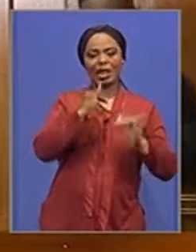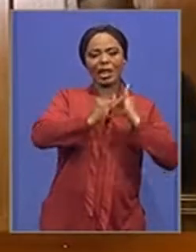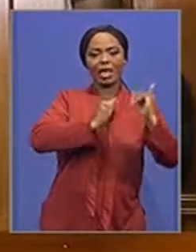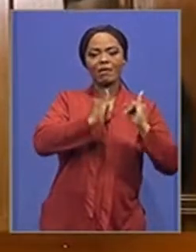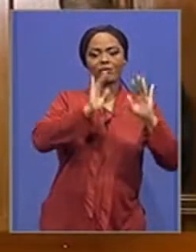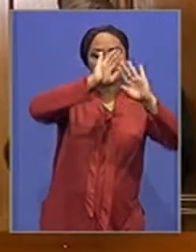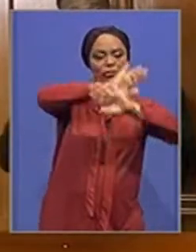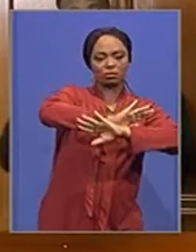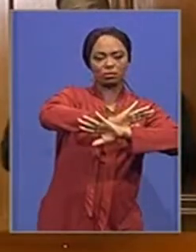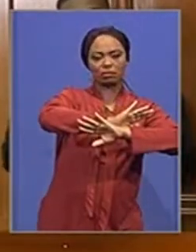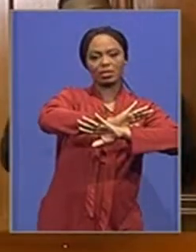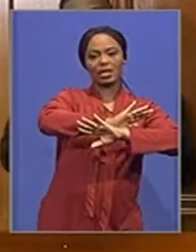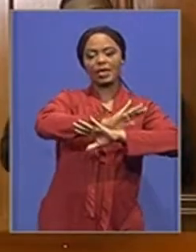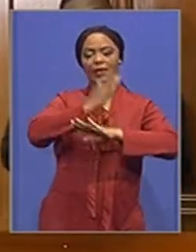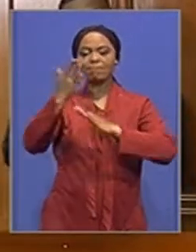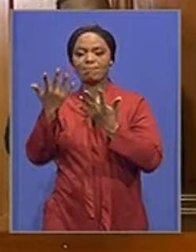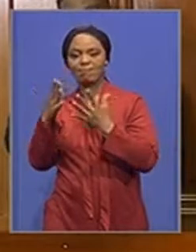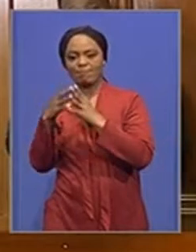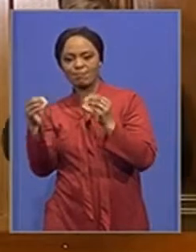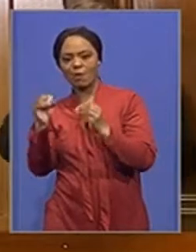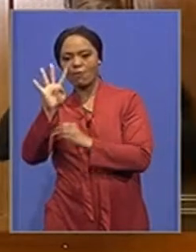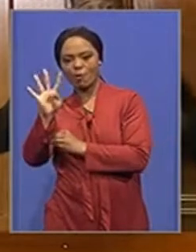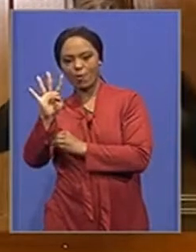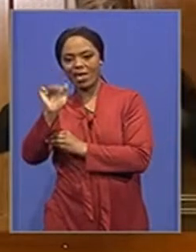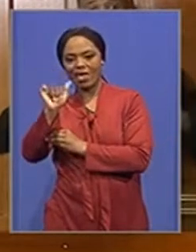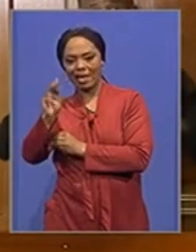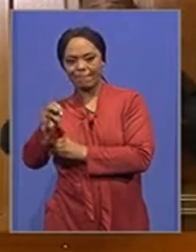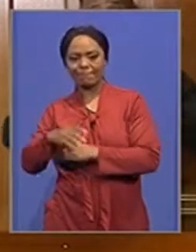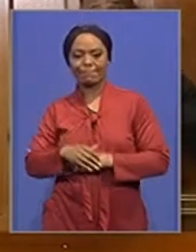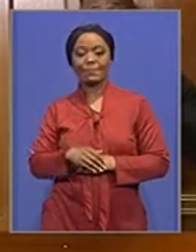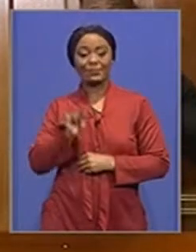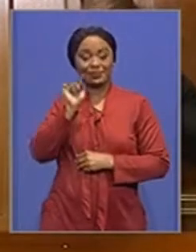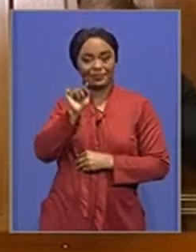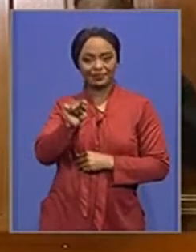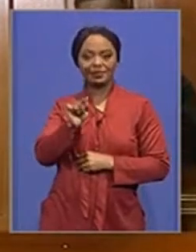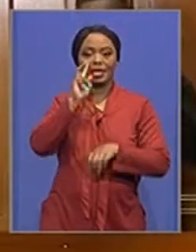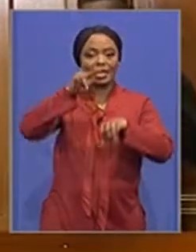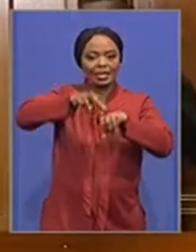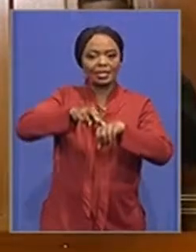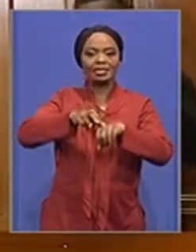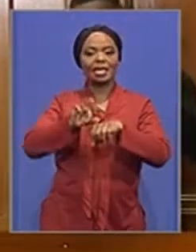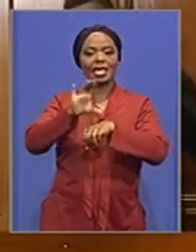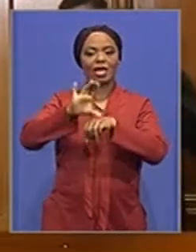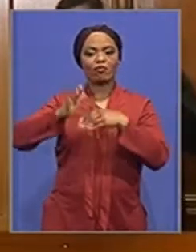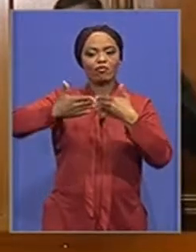p.m. and end at 4 a.m. There is still a need for curfew.